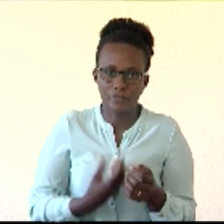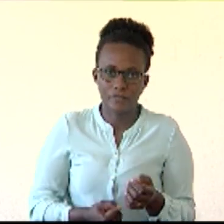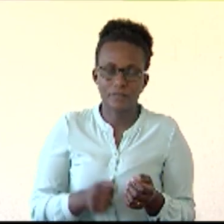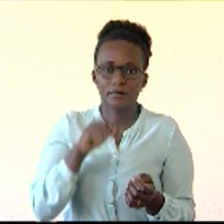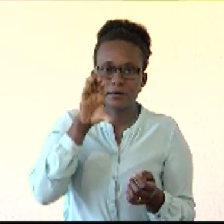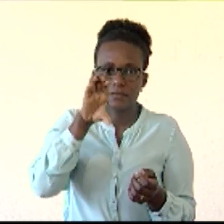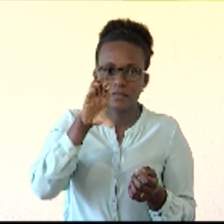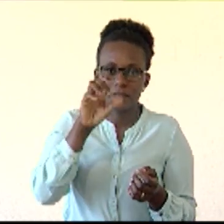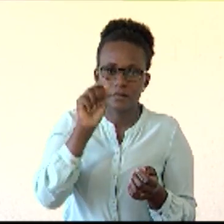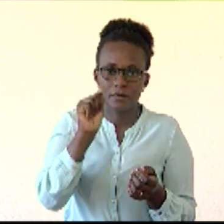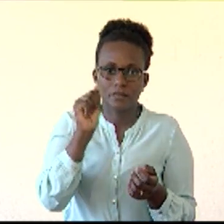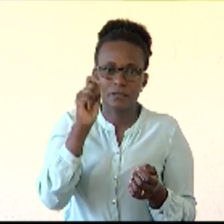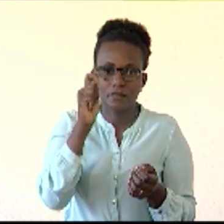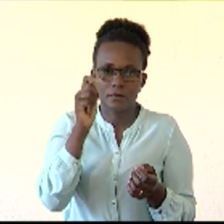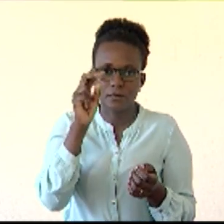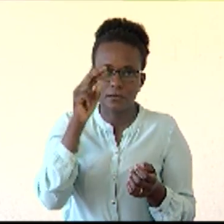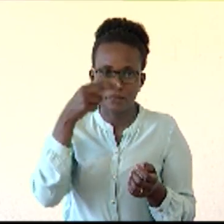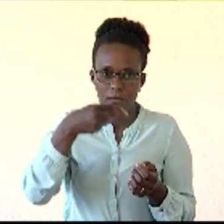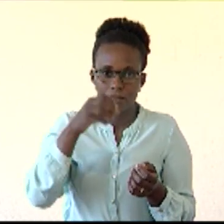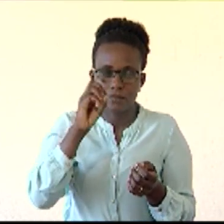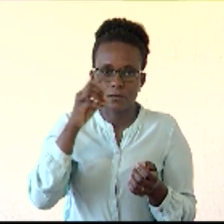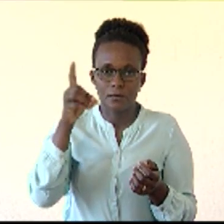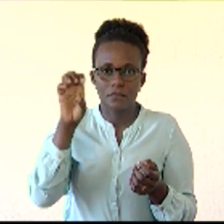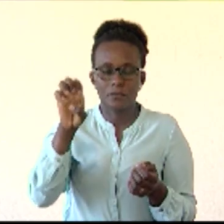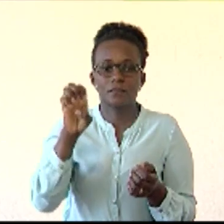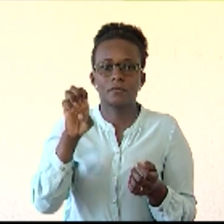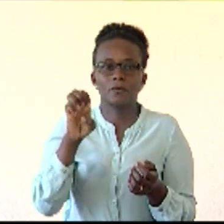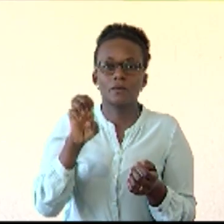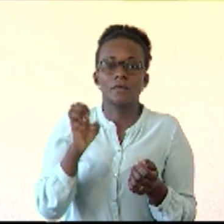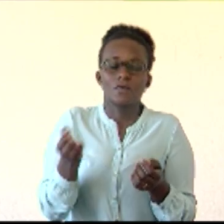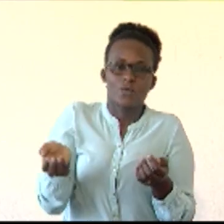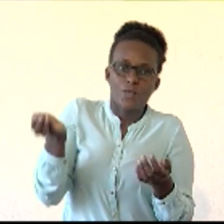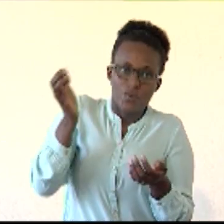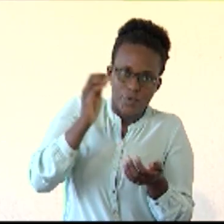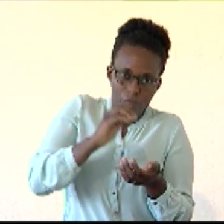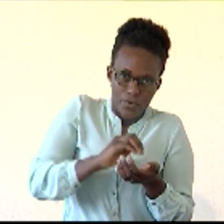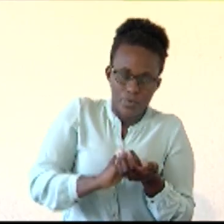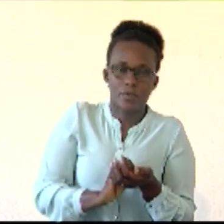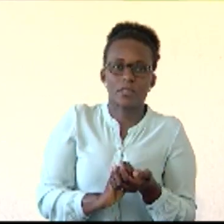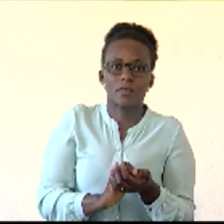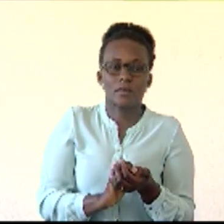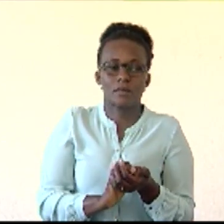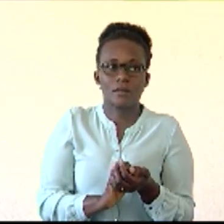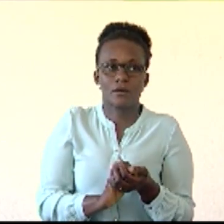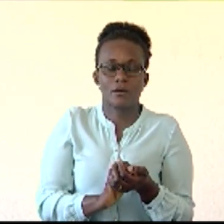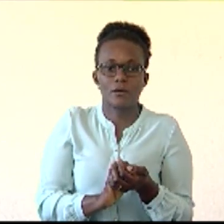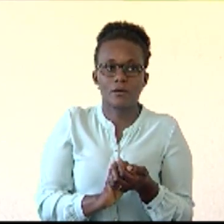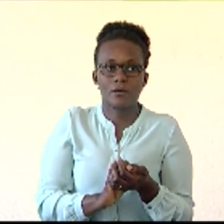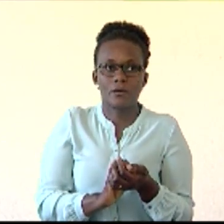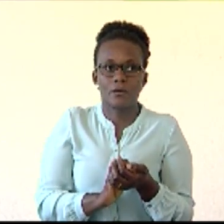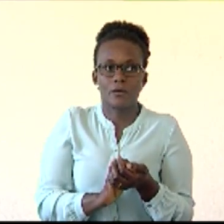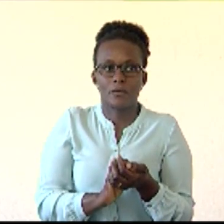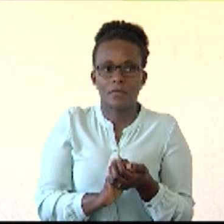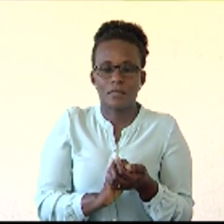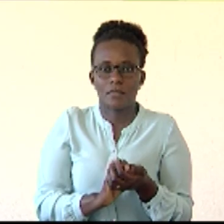the cathode, the size of the cathode here is increasing. It is becoming bigger. So meaning copper is